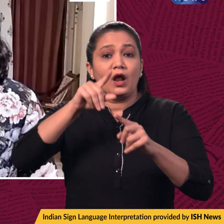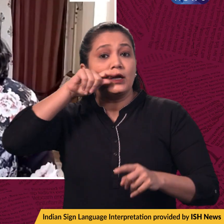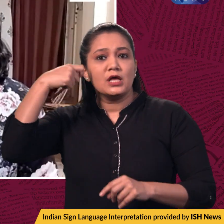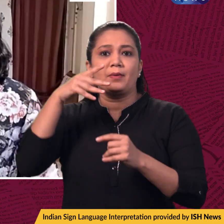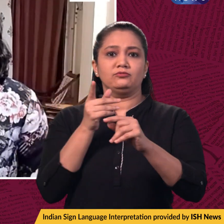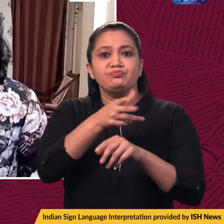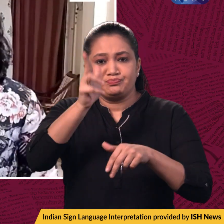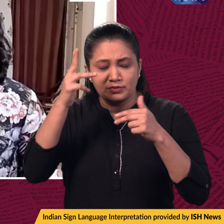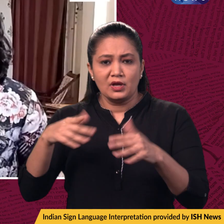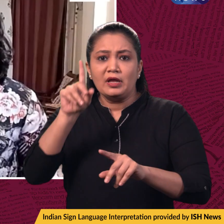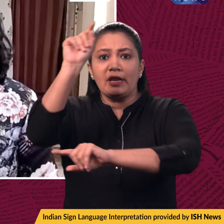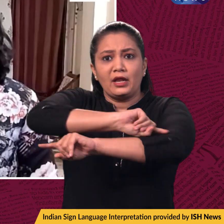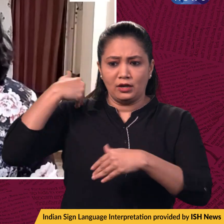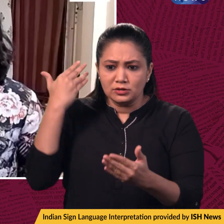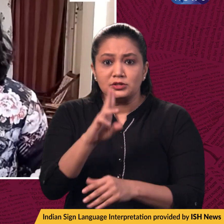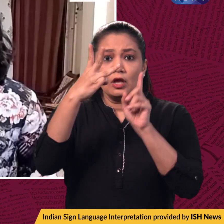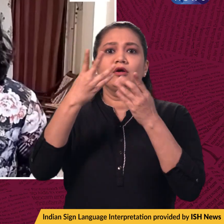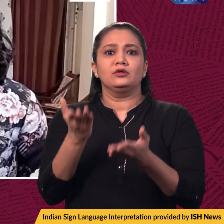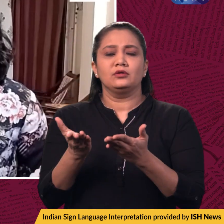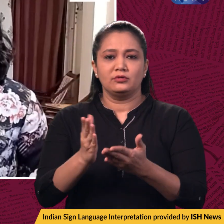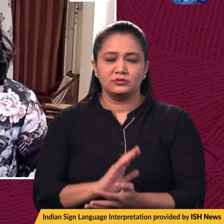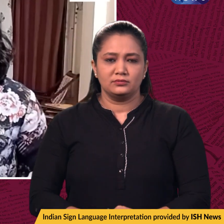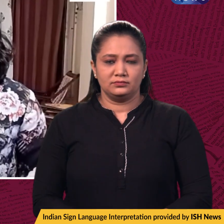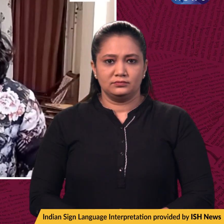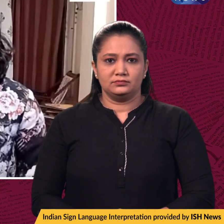of a sarpanch in the last 10 days.